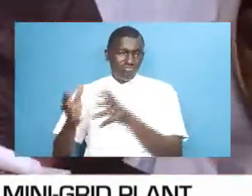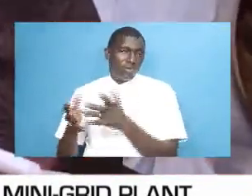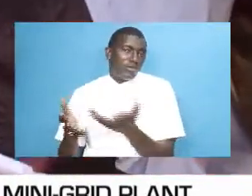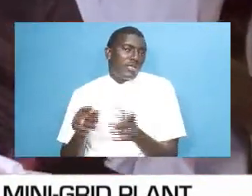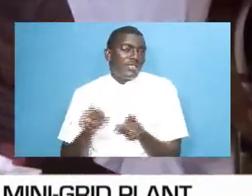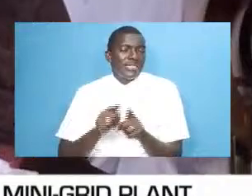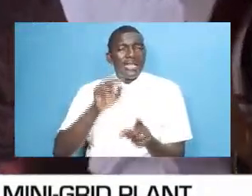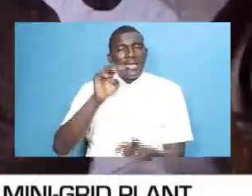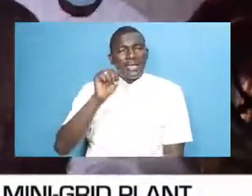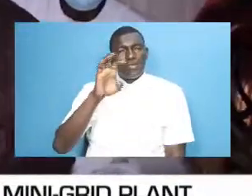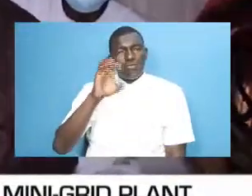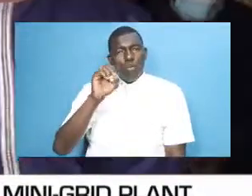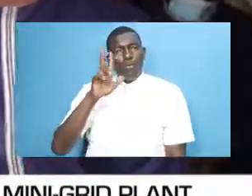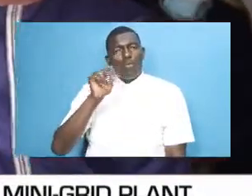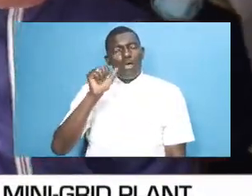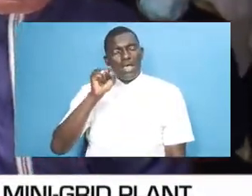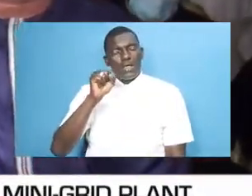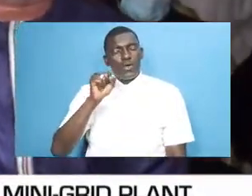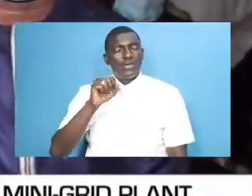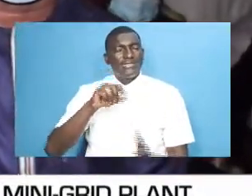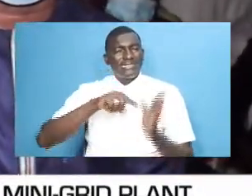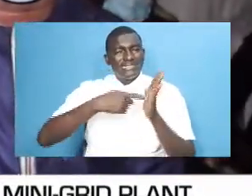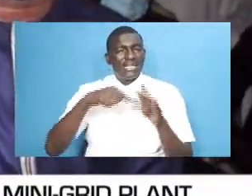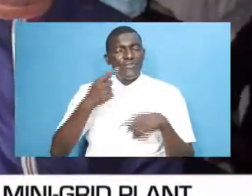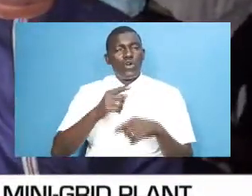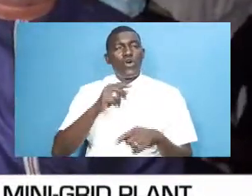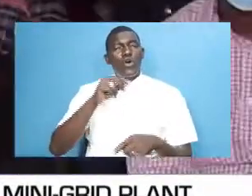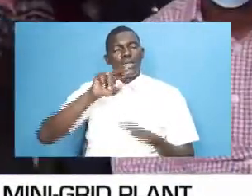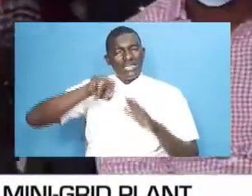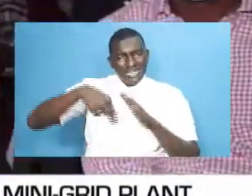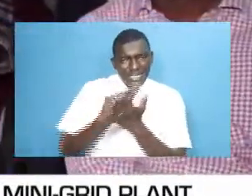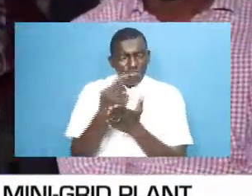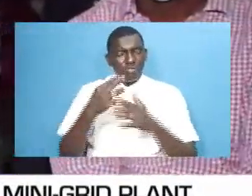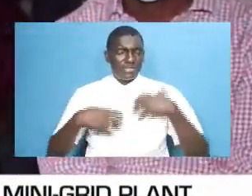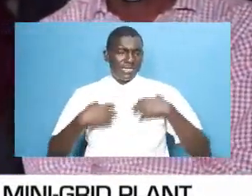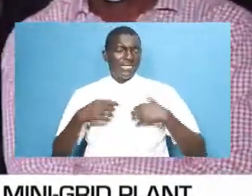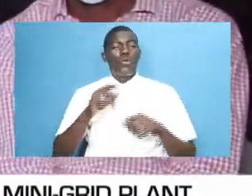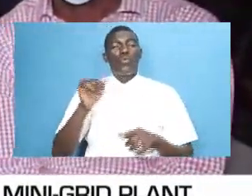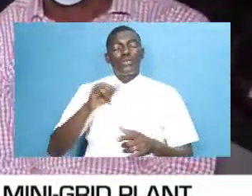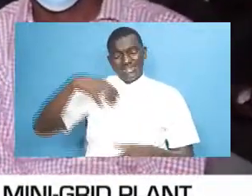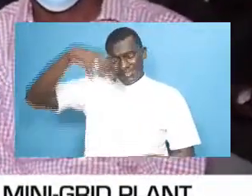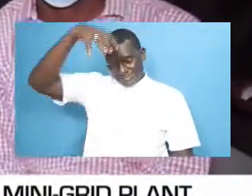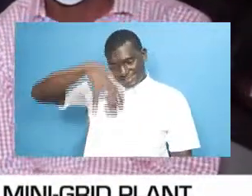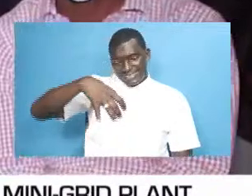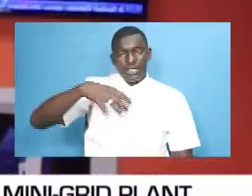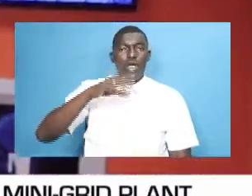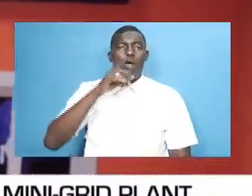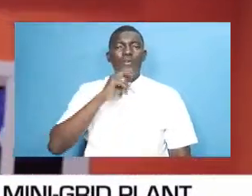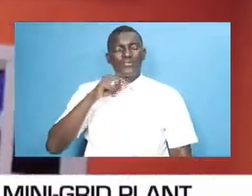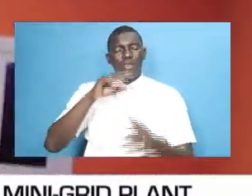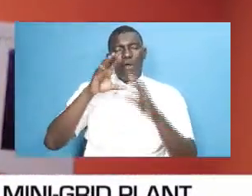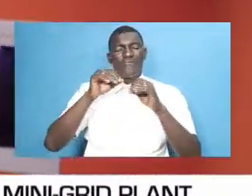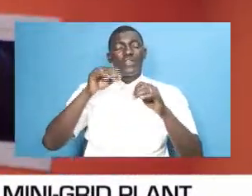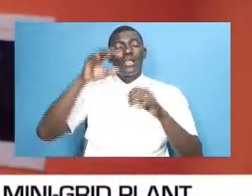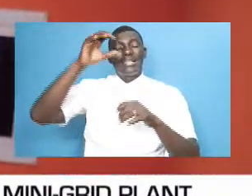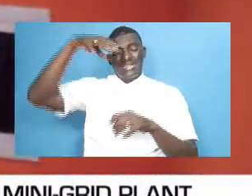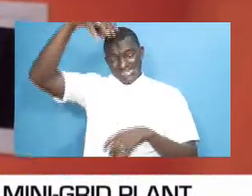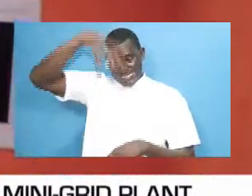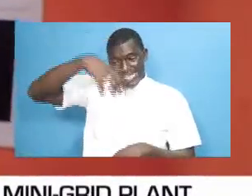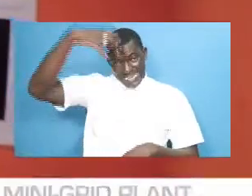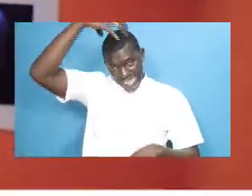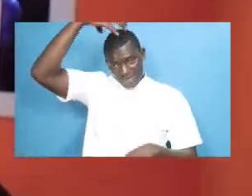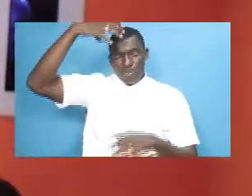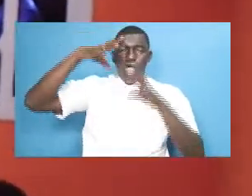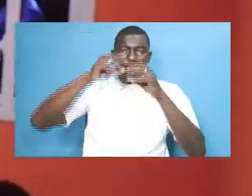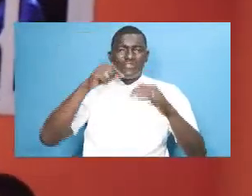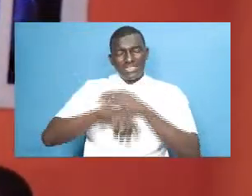Center for Renewable Energy and Efficiency, ECRI, which is headquartered in Cape Verde, is to contribute to the sustainable